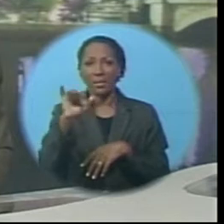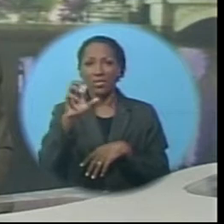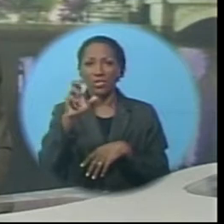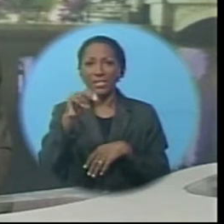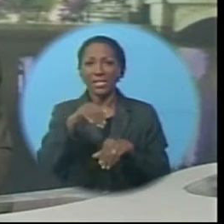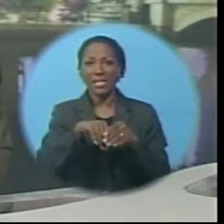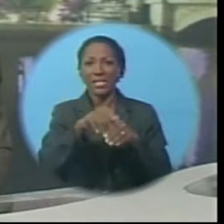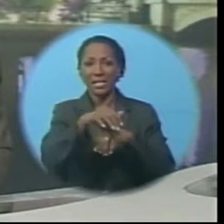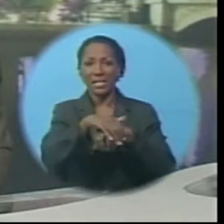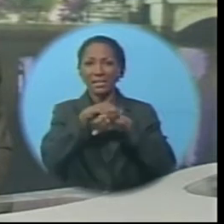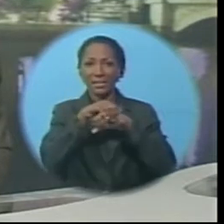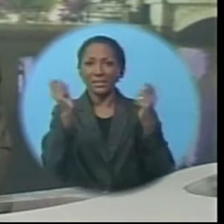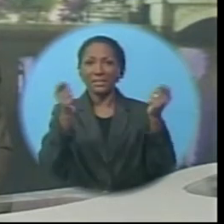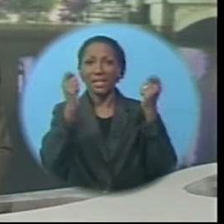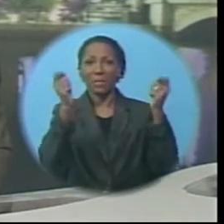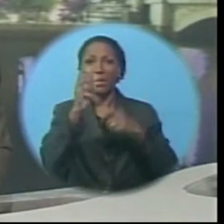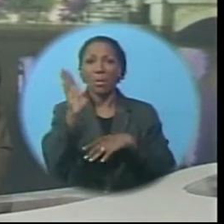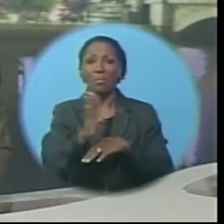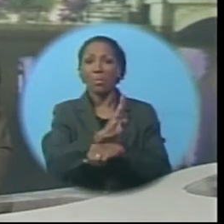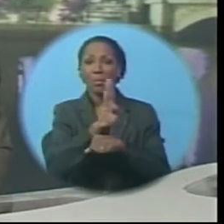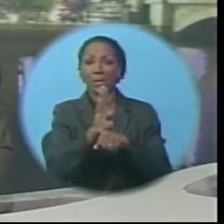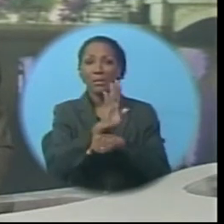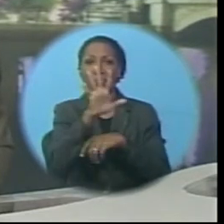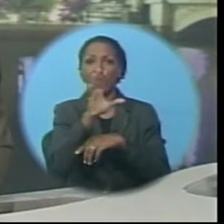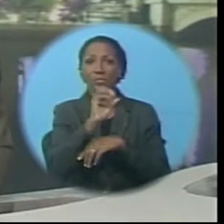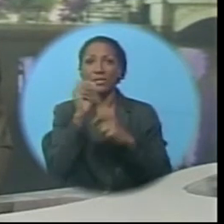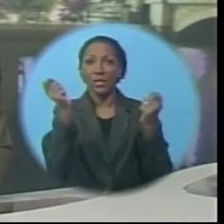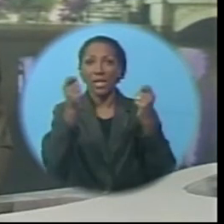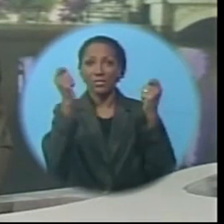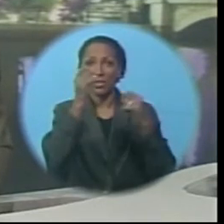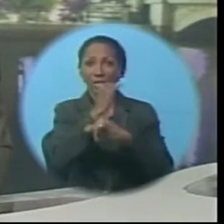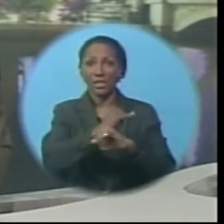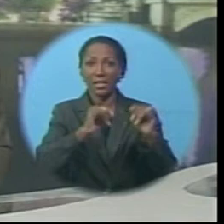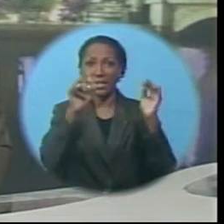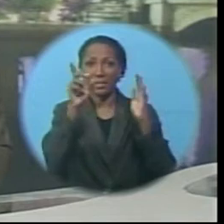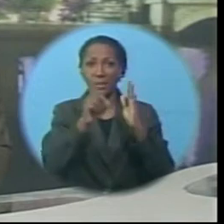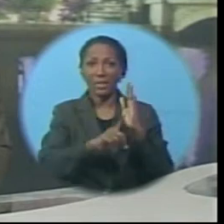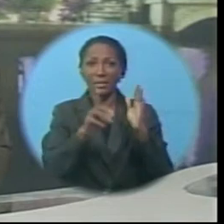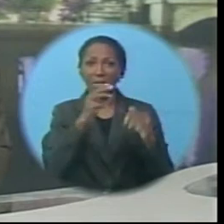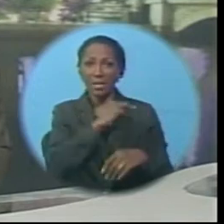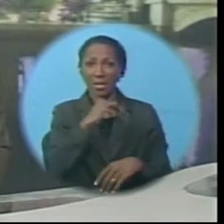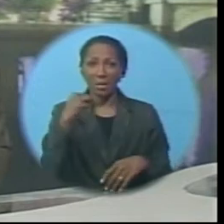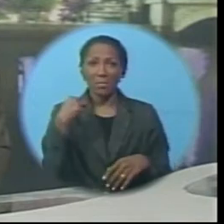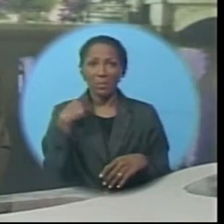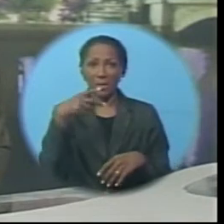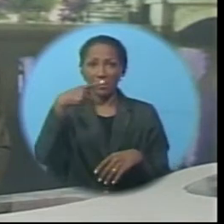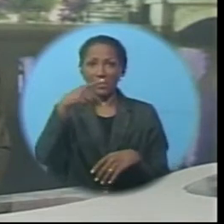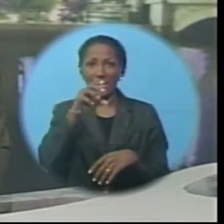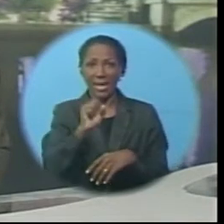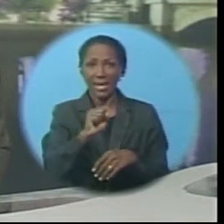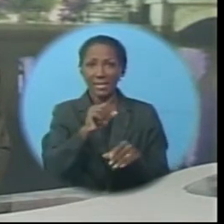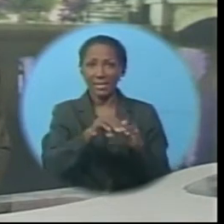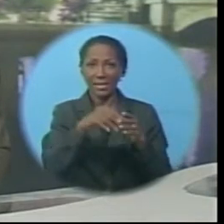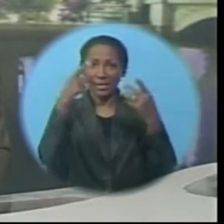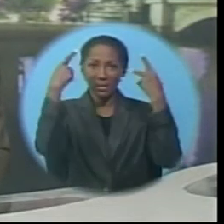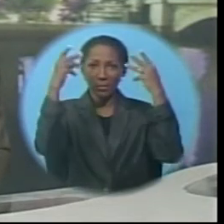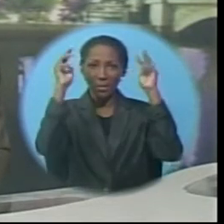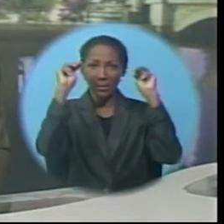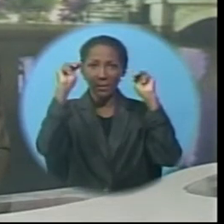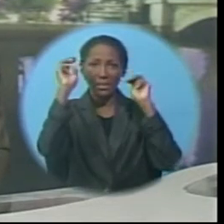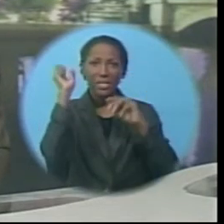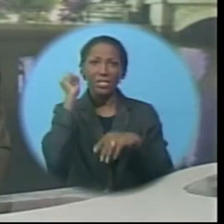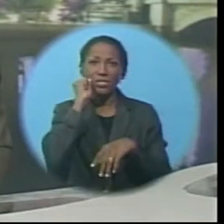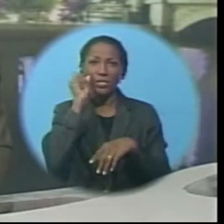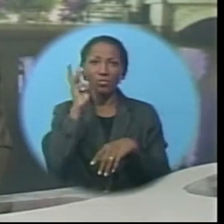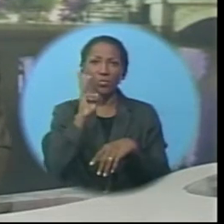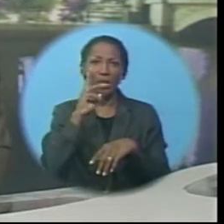celebrate Barbados' 50th anniversary of independence. The members of his delegation are Permanent Secretary in the Prime Minister's Office, Sonja